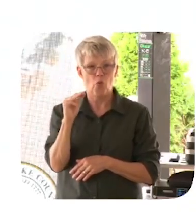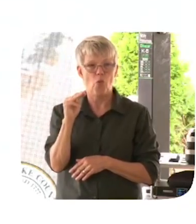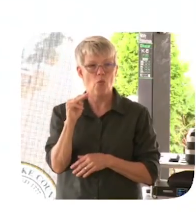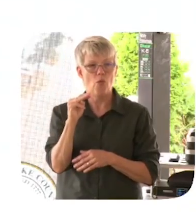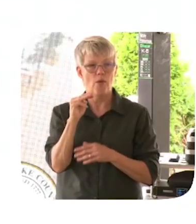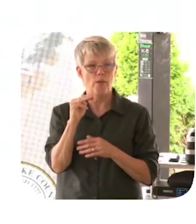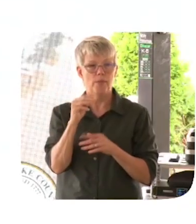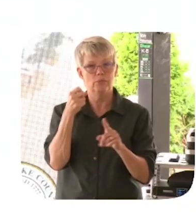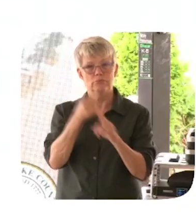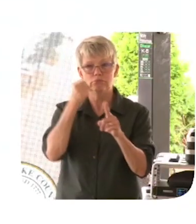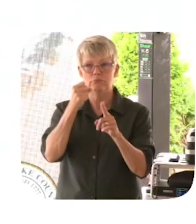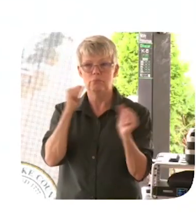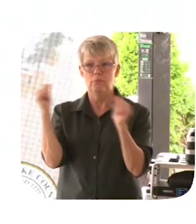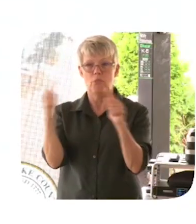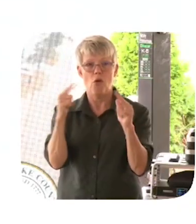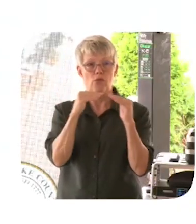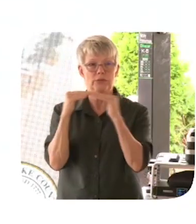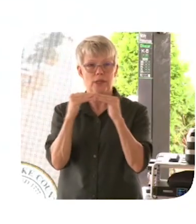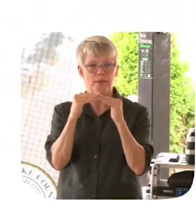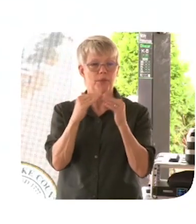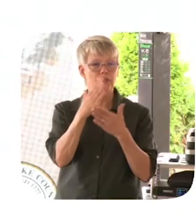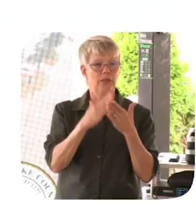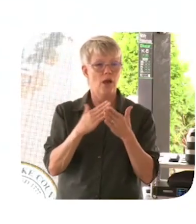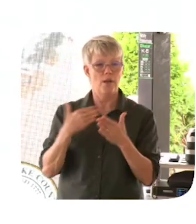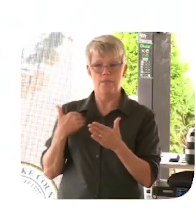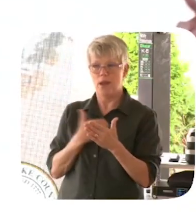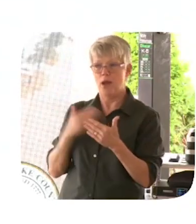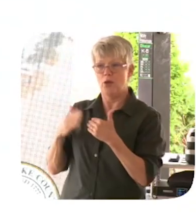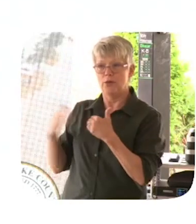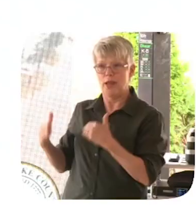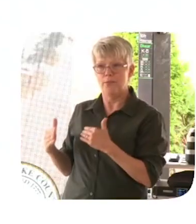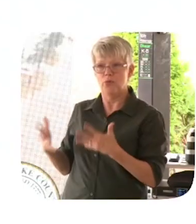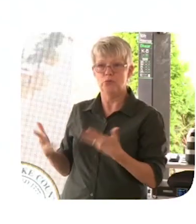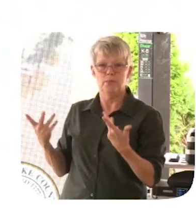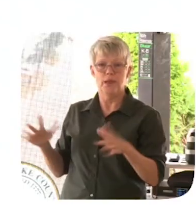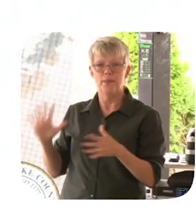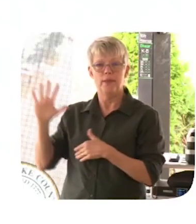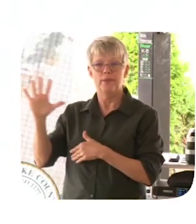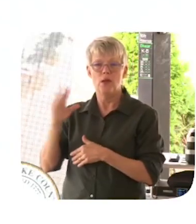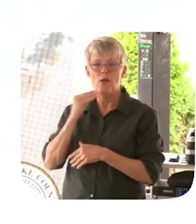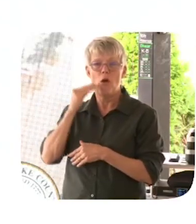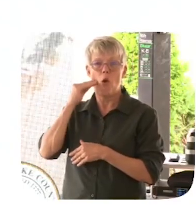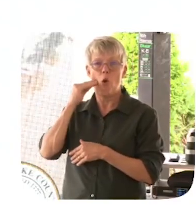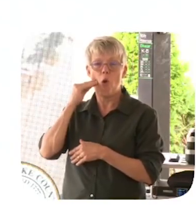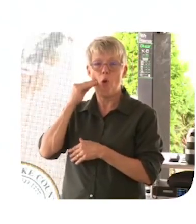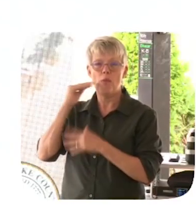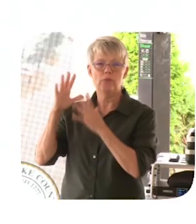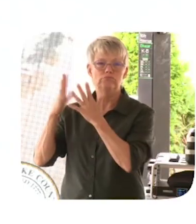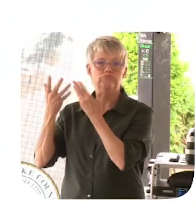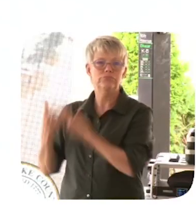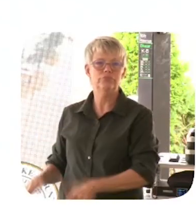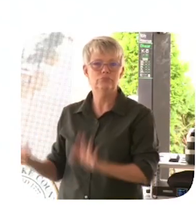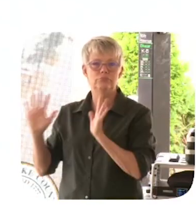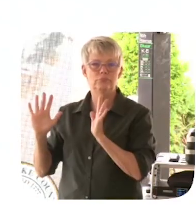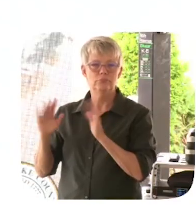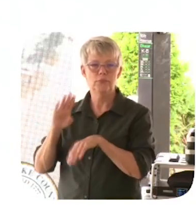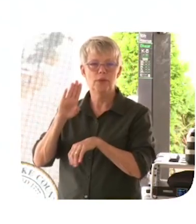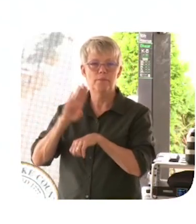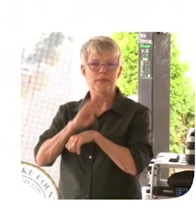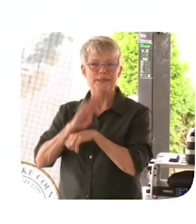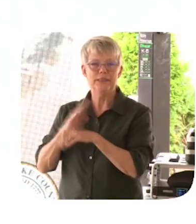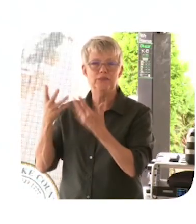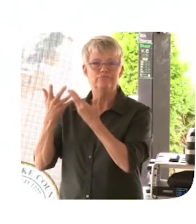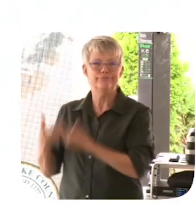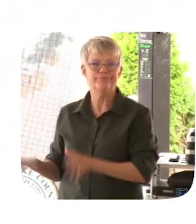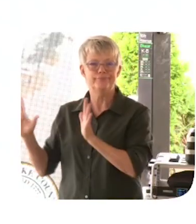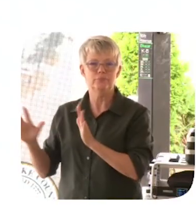equally. For some of us, our neighbors lost their homes. They lost their businesses, while